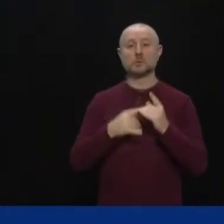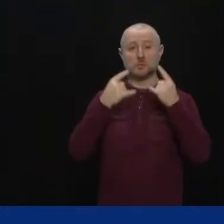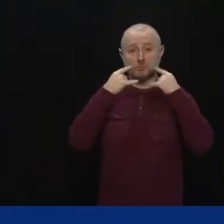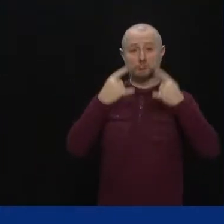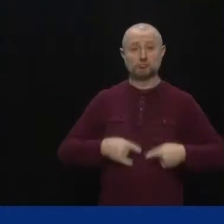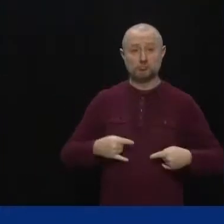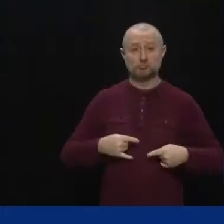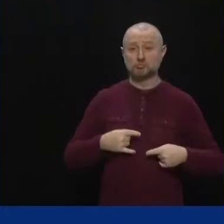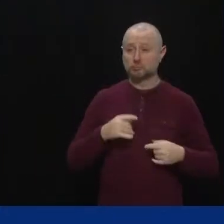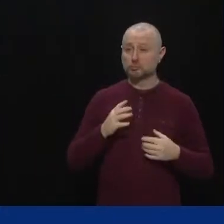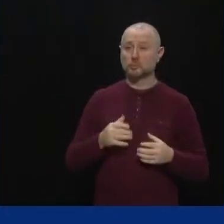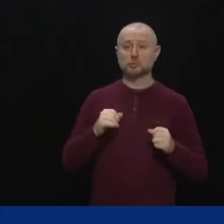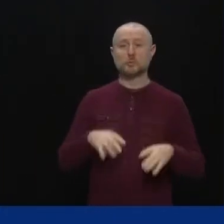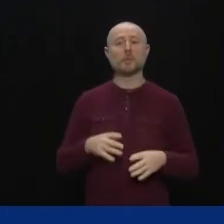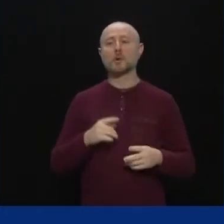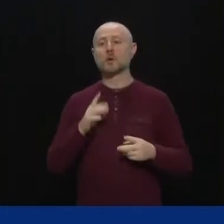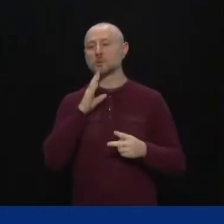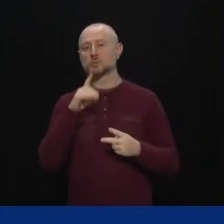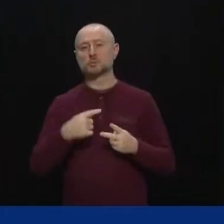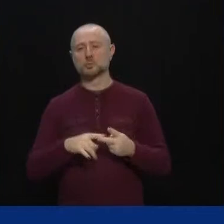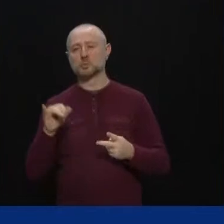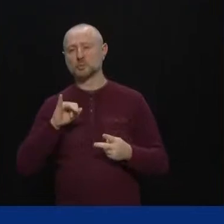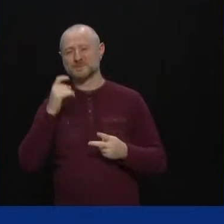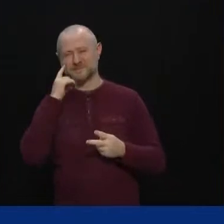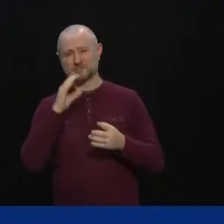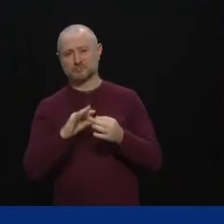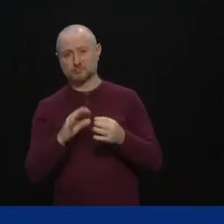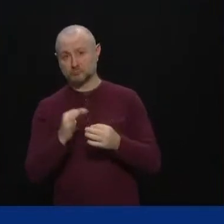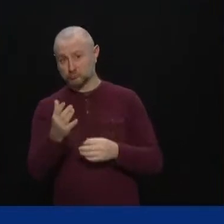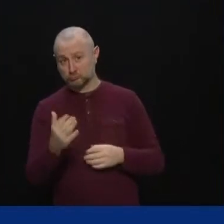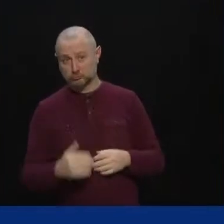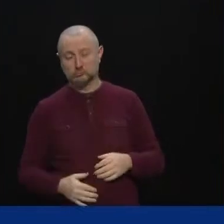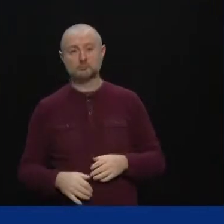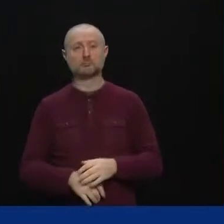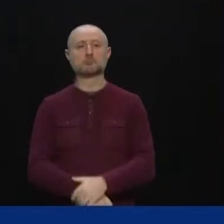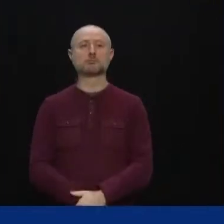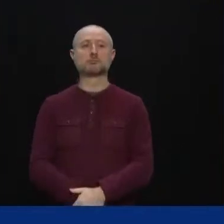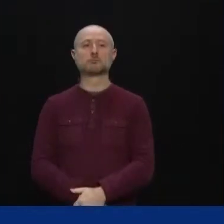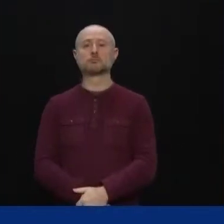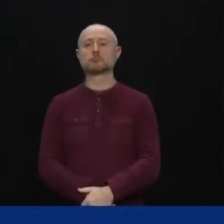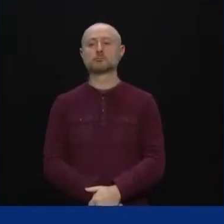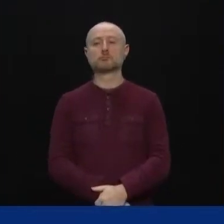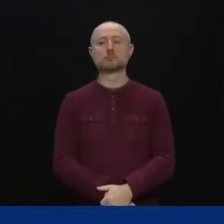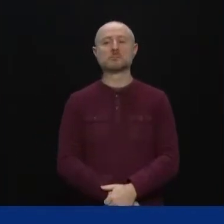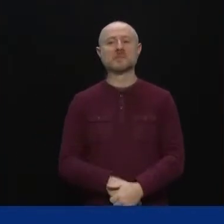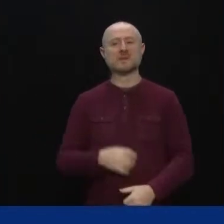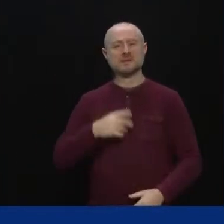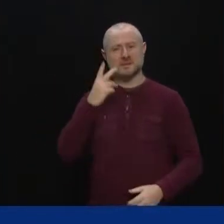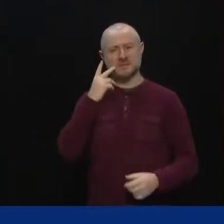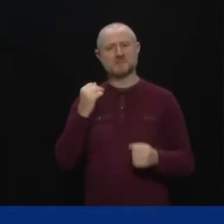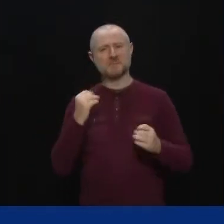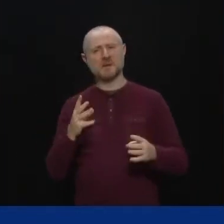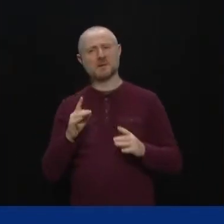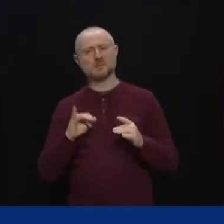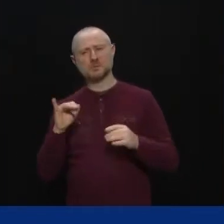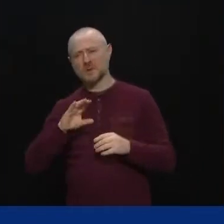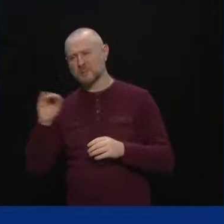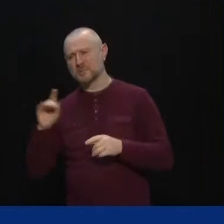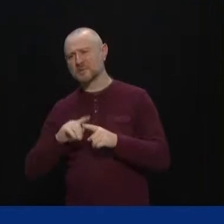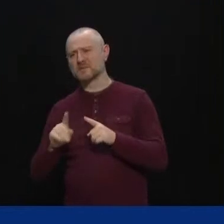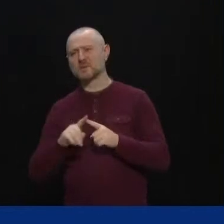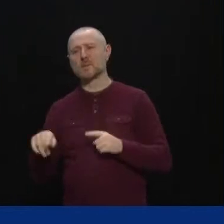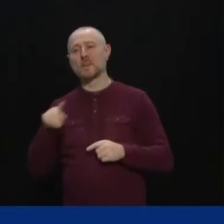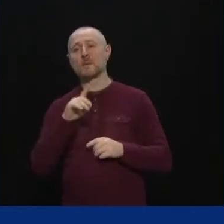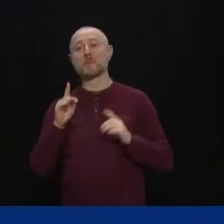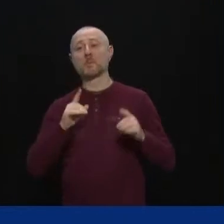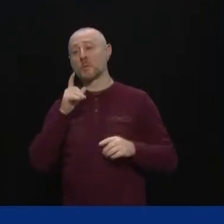insurance issue that was raised, there's been calls from insurers, from advocates, for undocumented New Yorkers